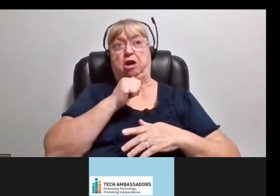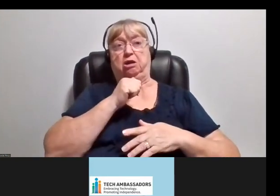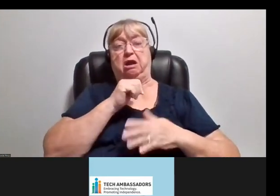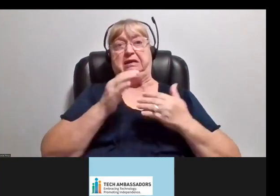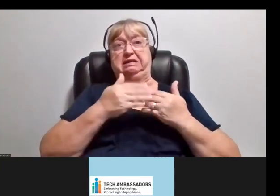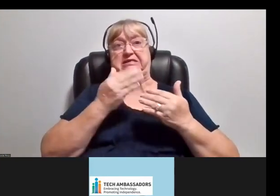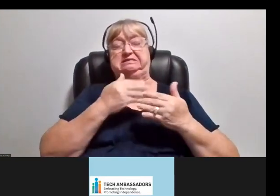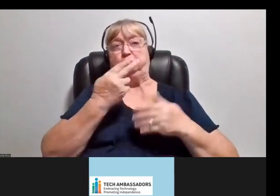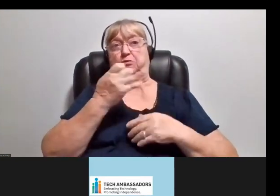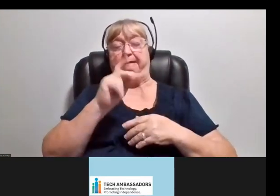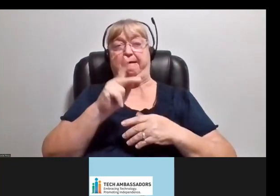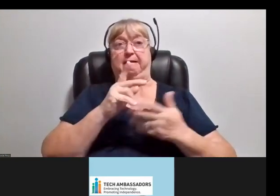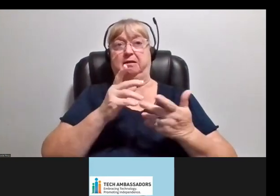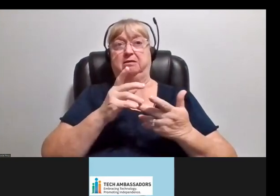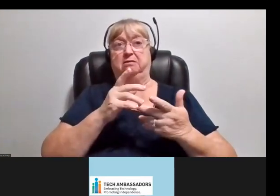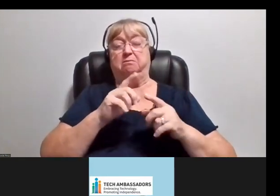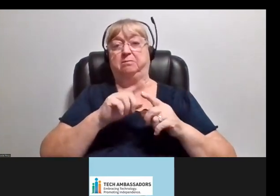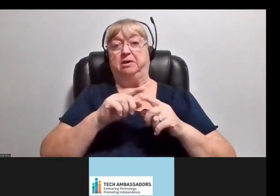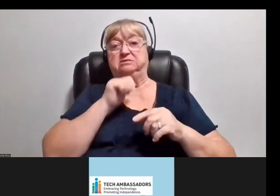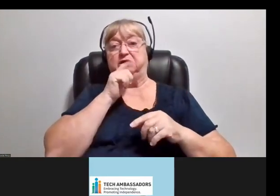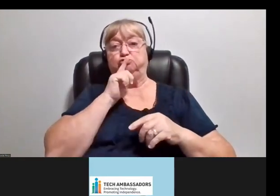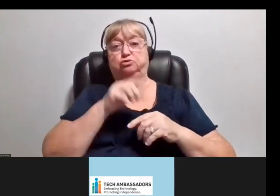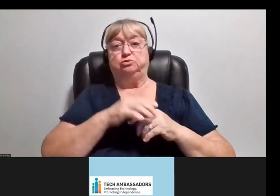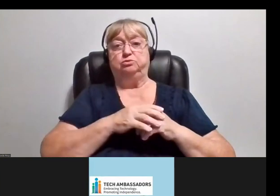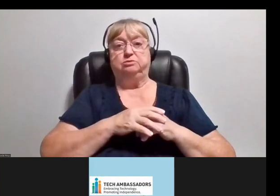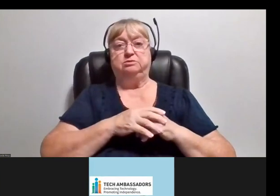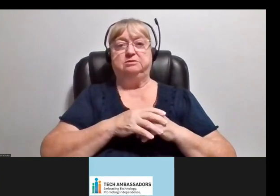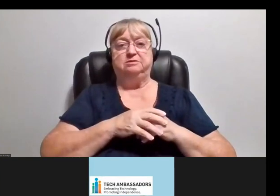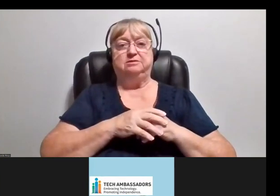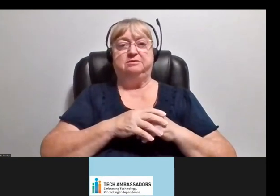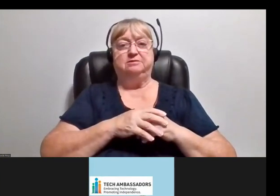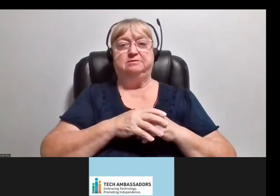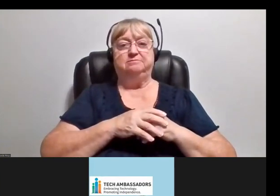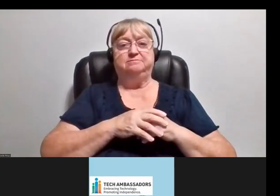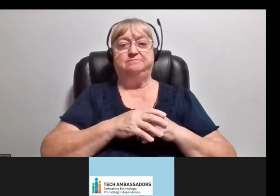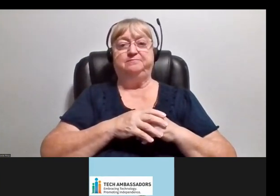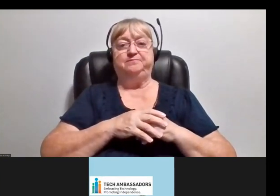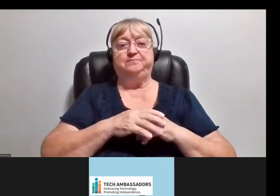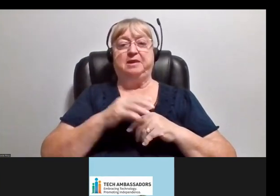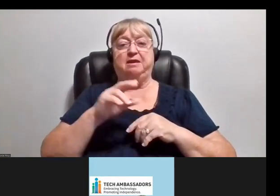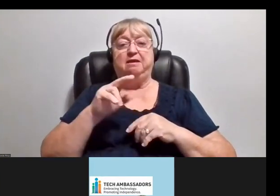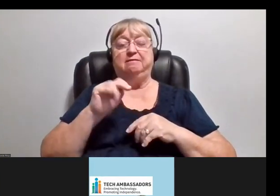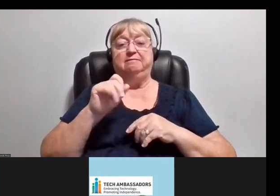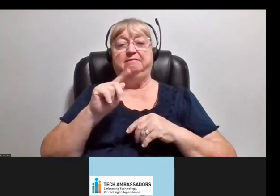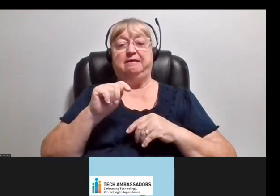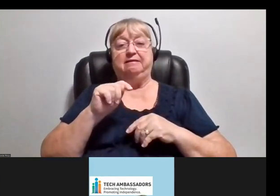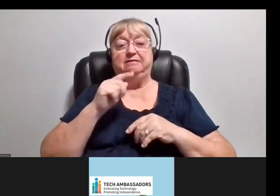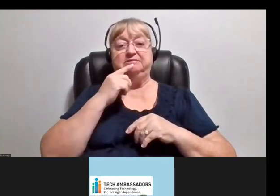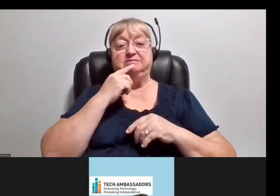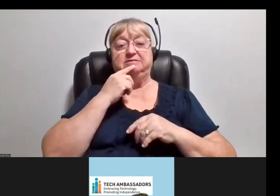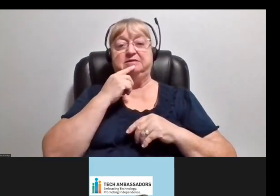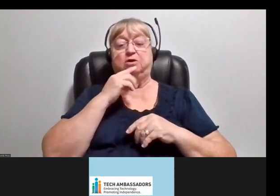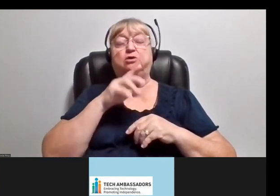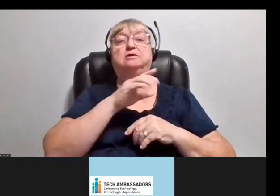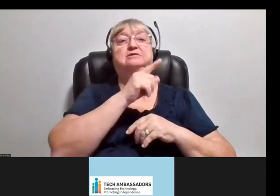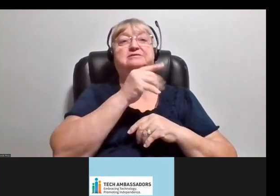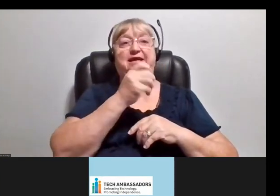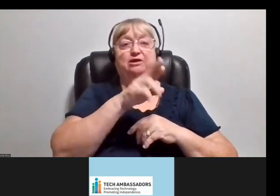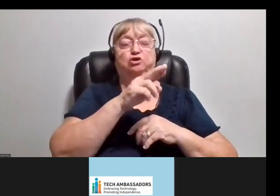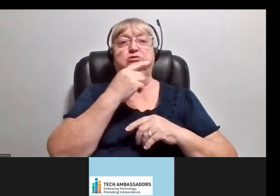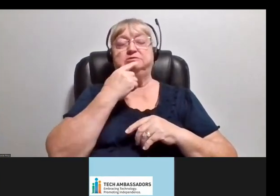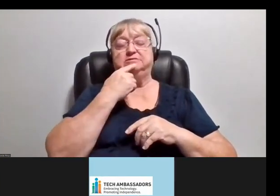thing. But it turns out that's not true. And it was the people